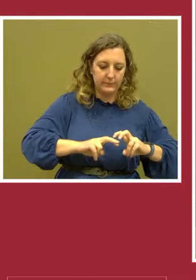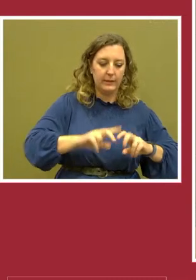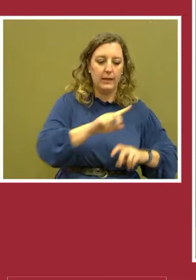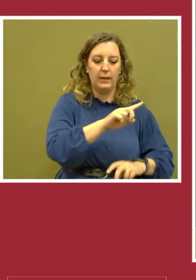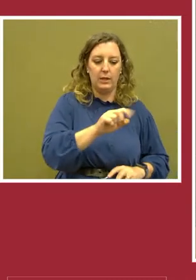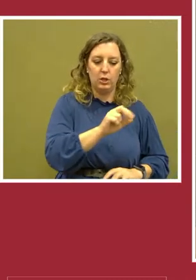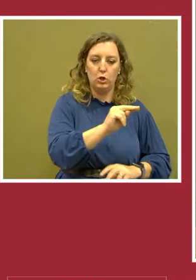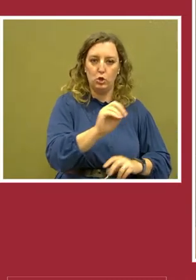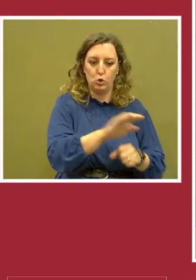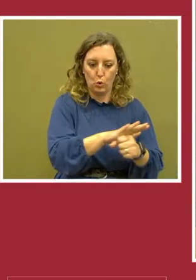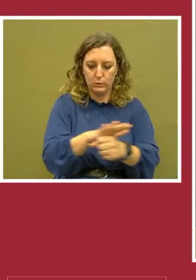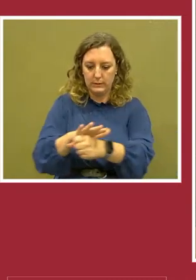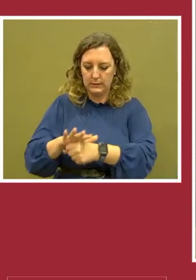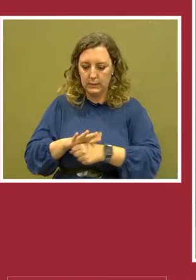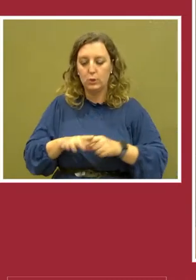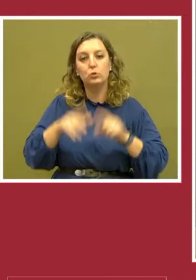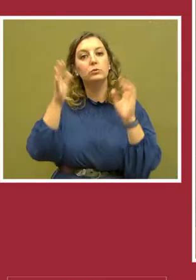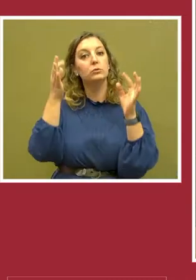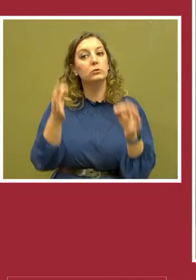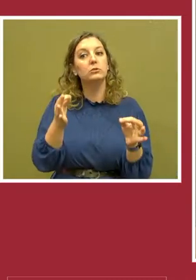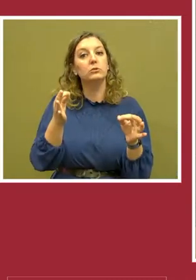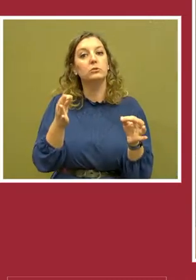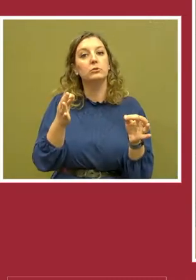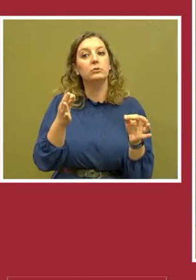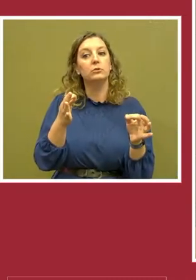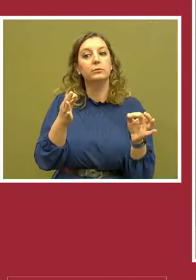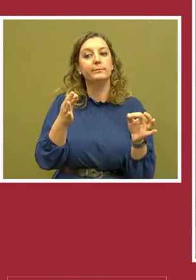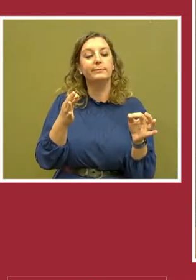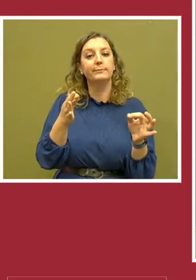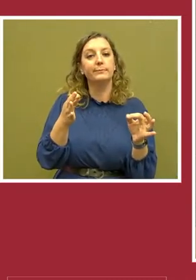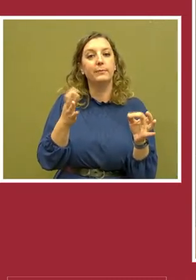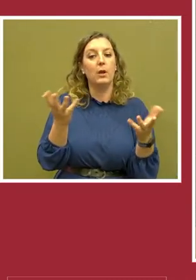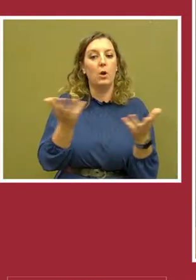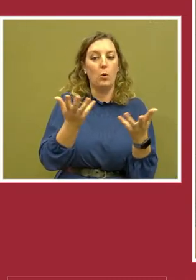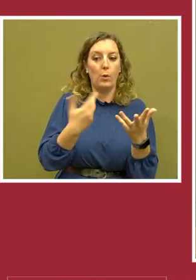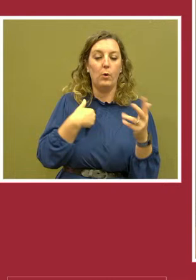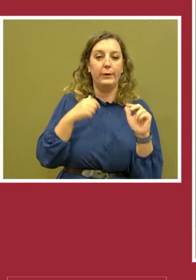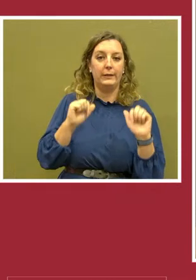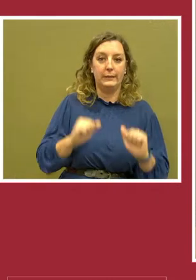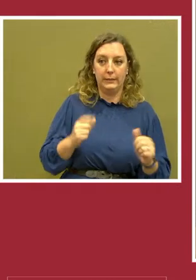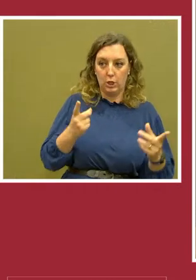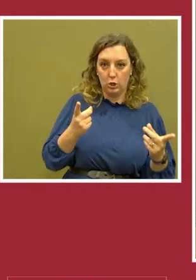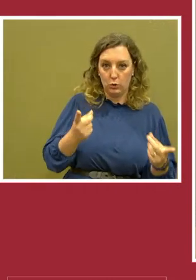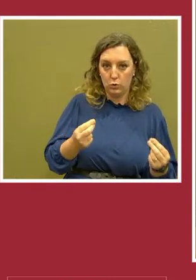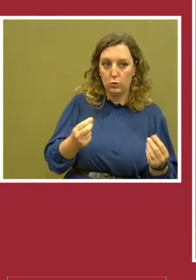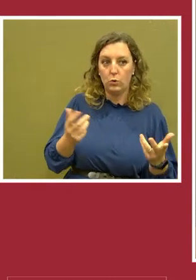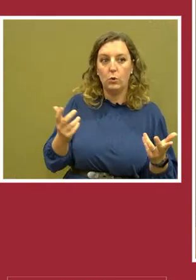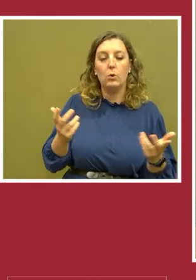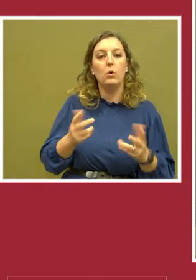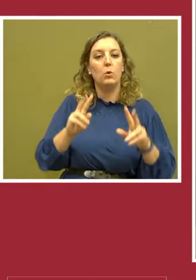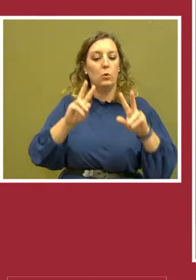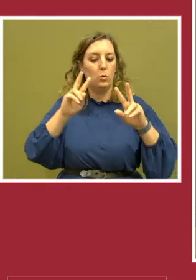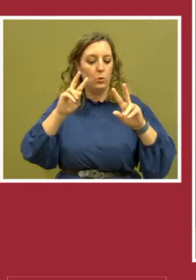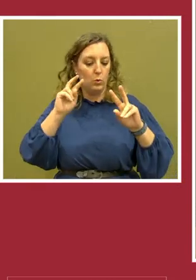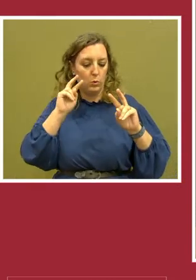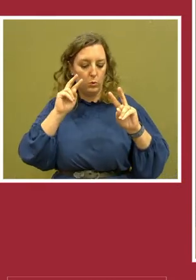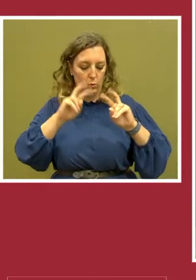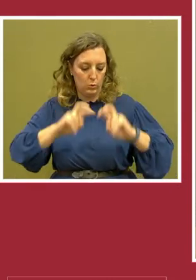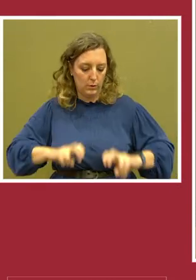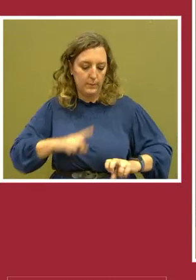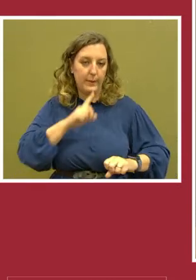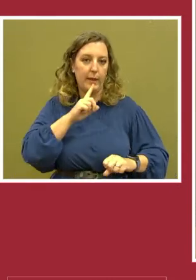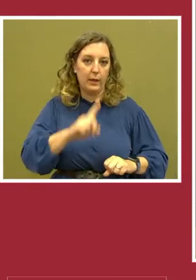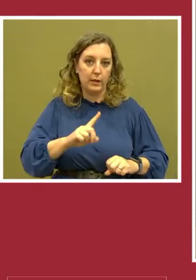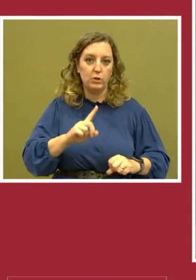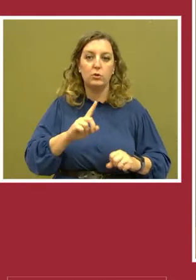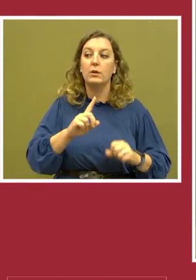zones to determine what we would do, and we were looking to ensure